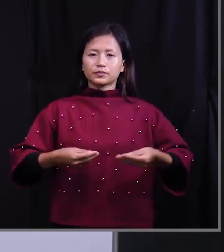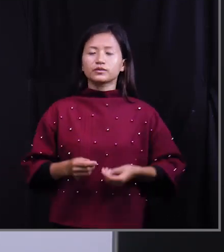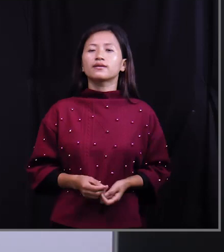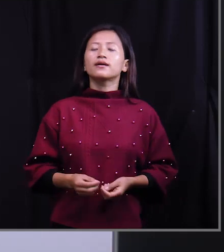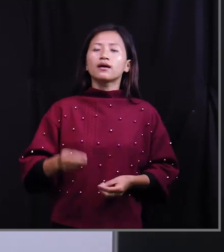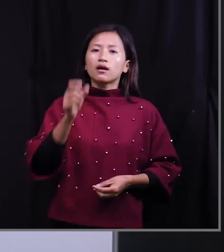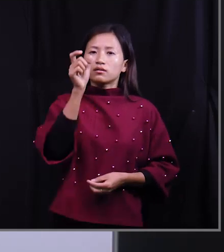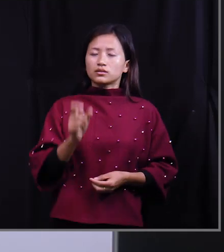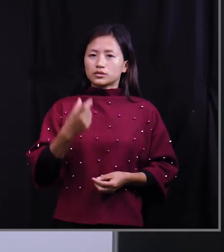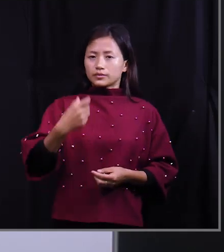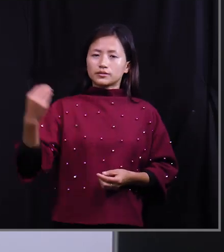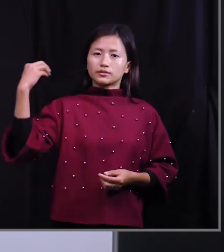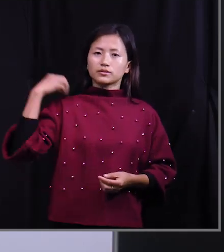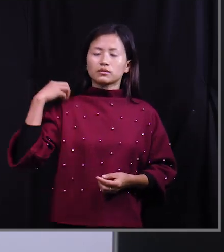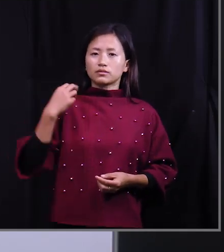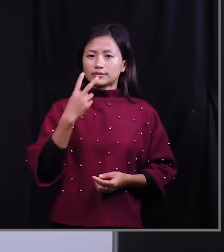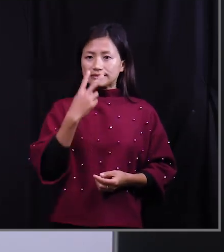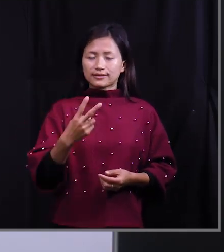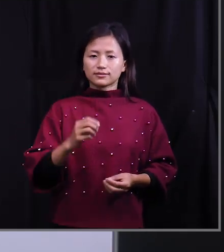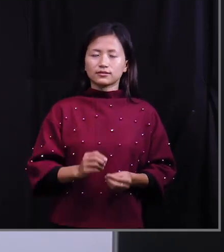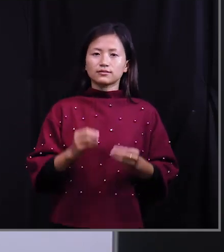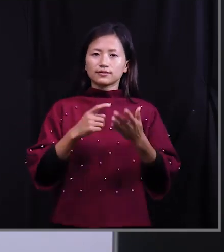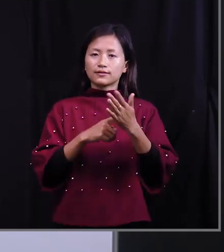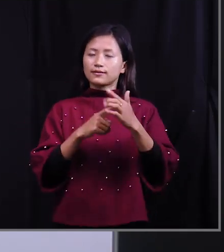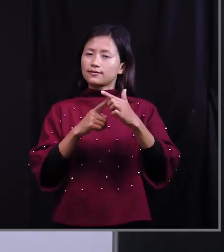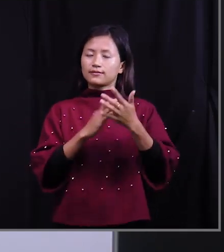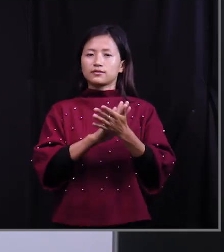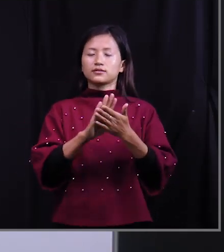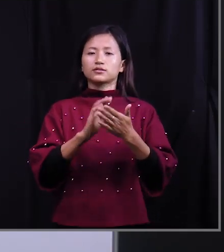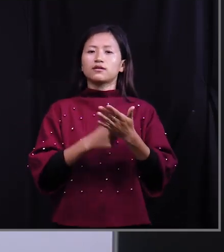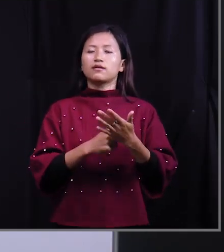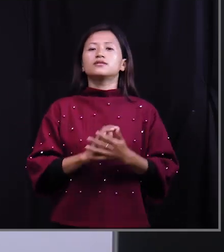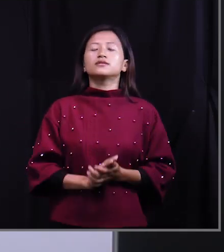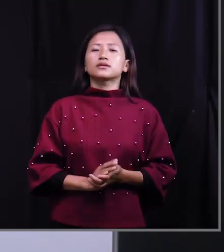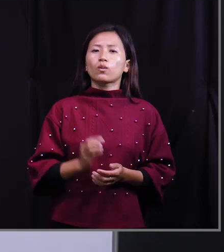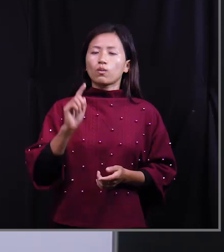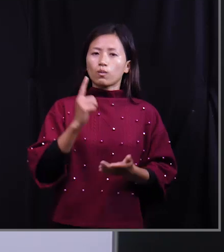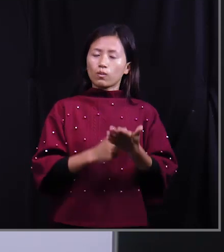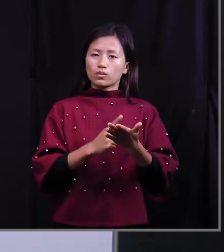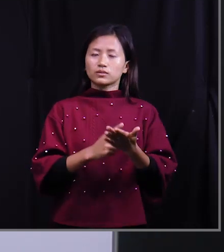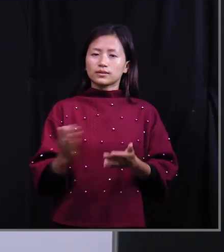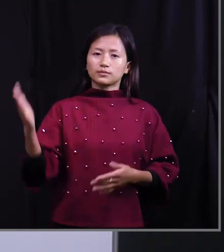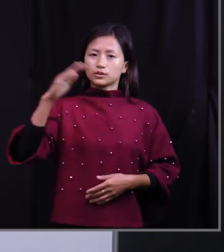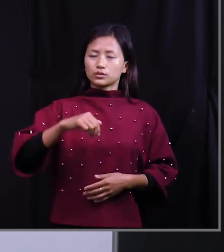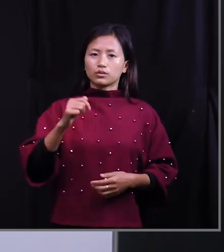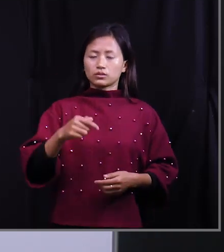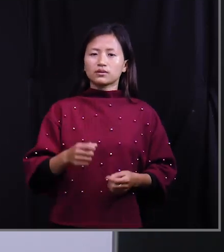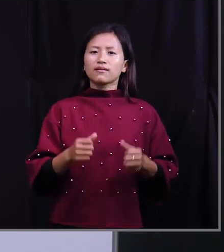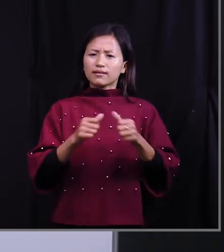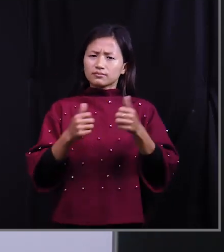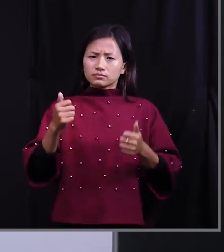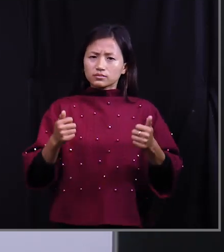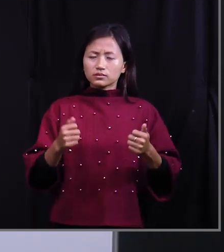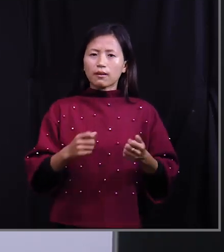entrepreneur can easily detect the threats and early warning that is coming to you. For example, this Maruti Udyog